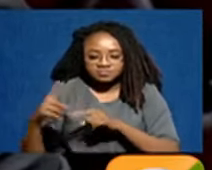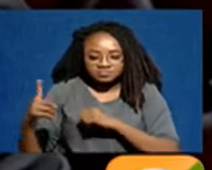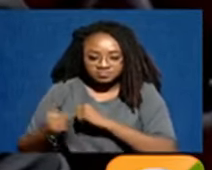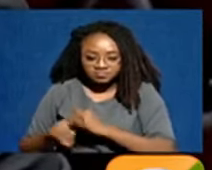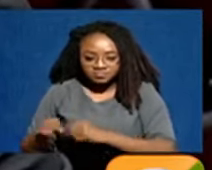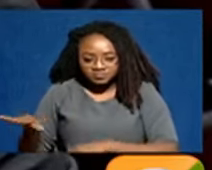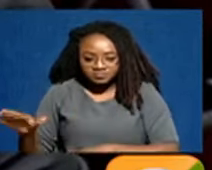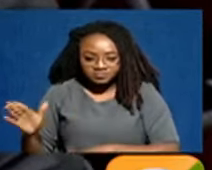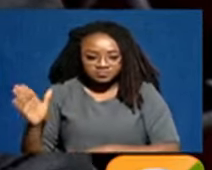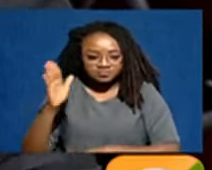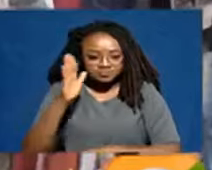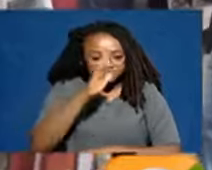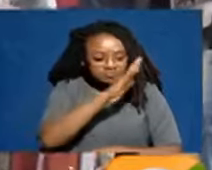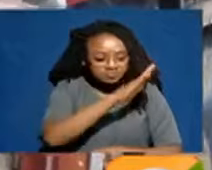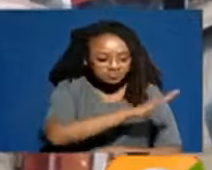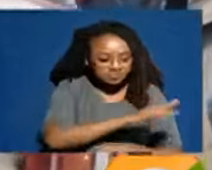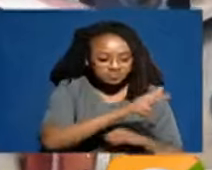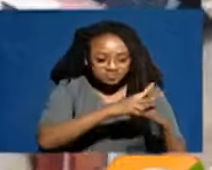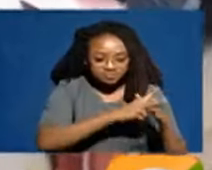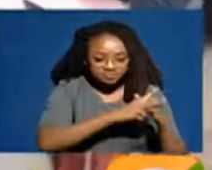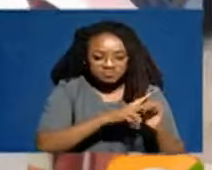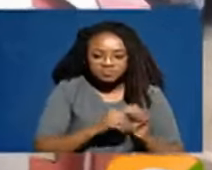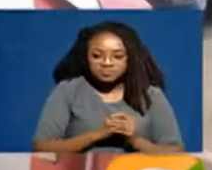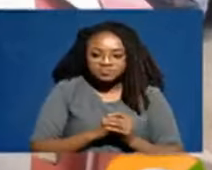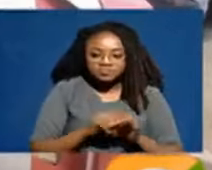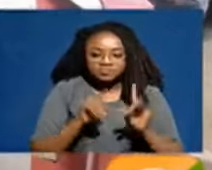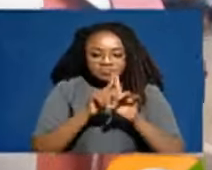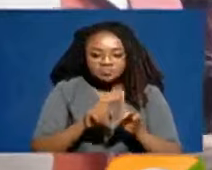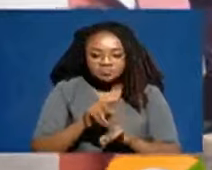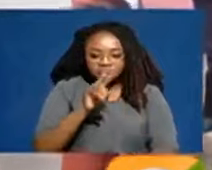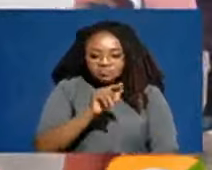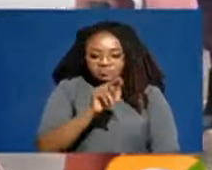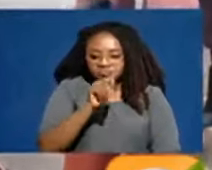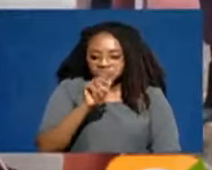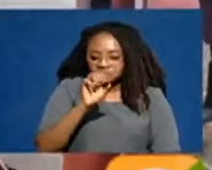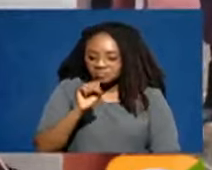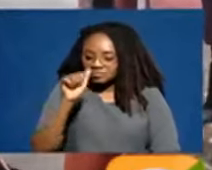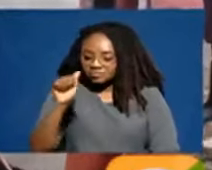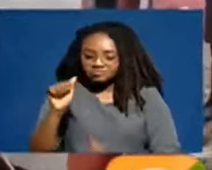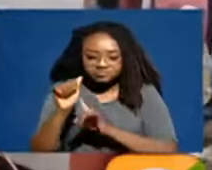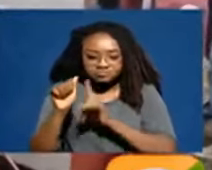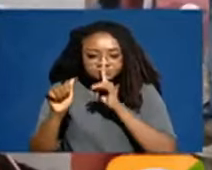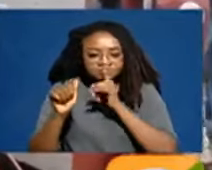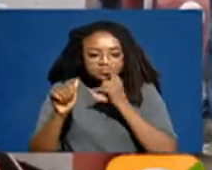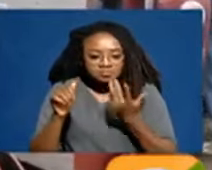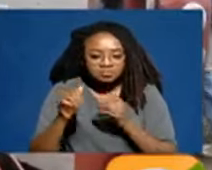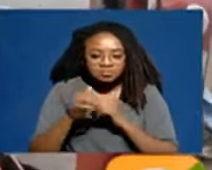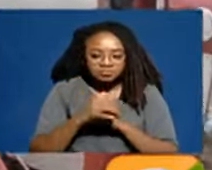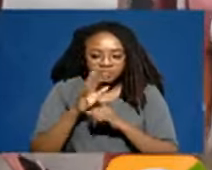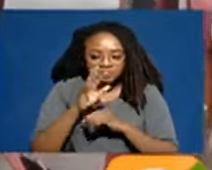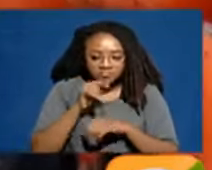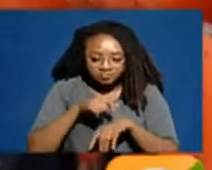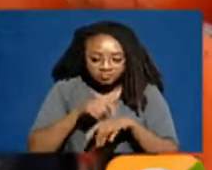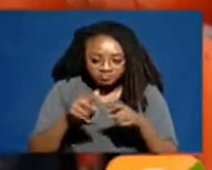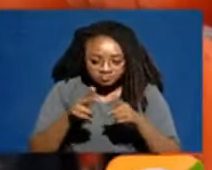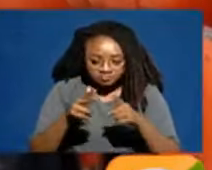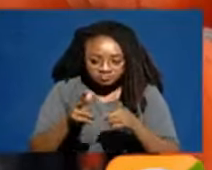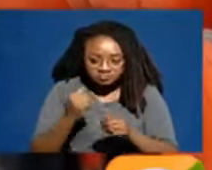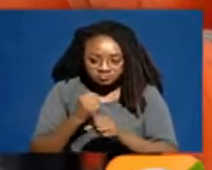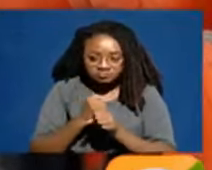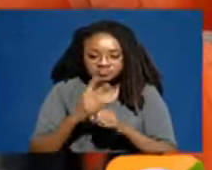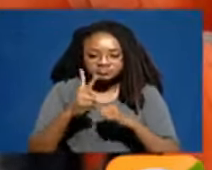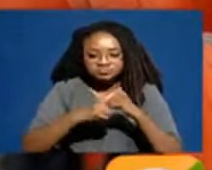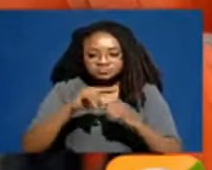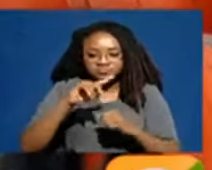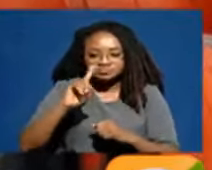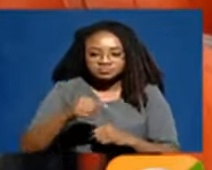6 a.m. and 7 p.m. According to the National Transport and Safety Authority, since the year began, more than 7,000 Kenyans have